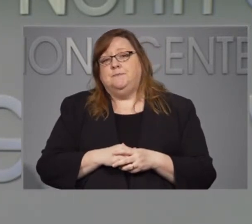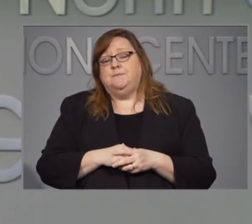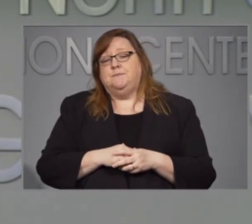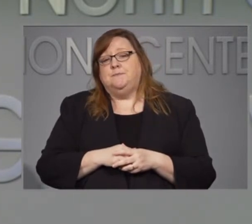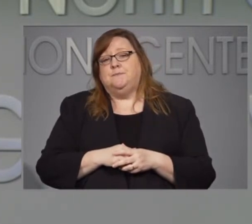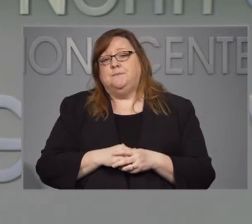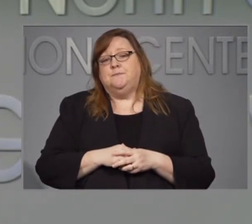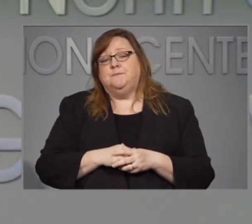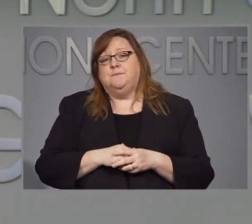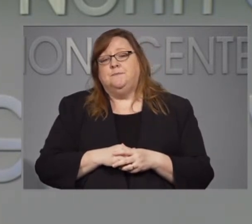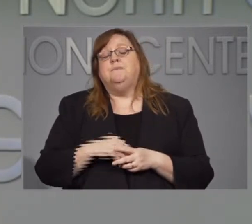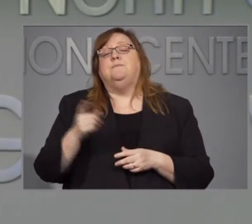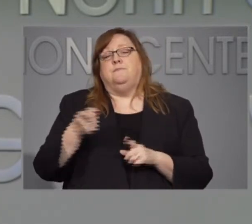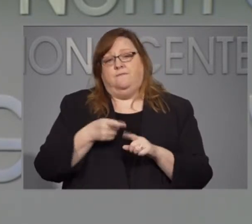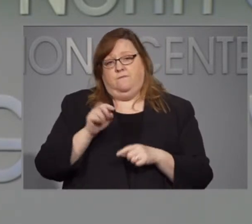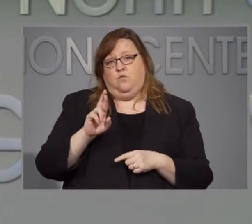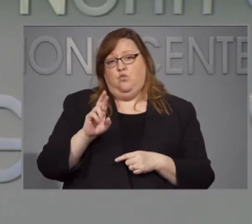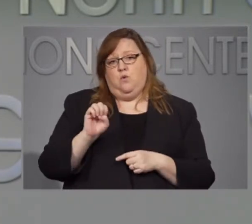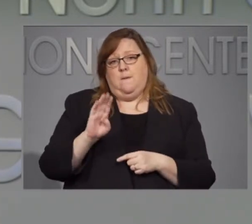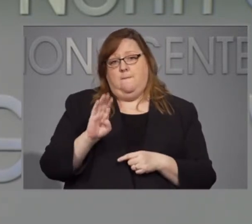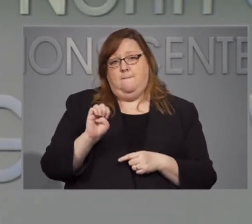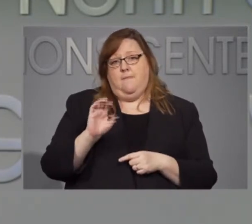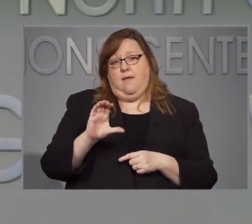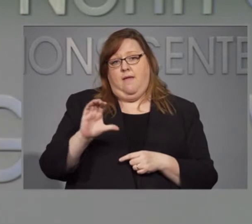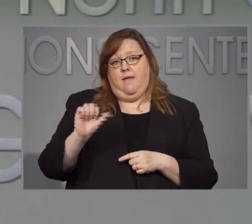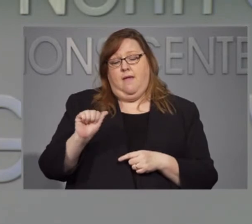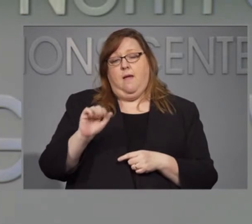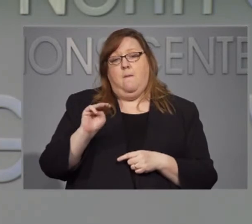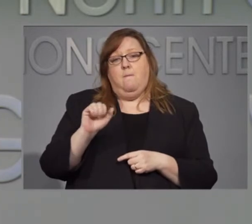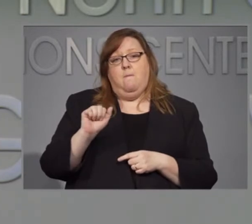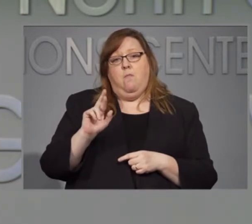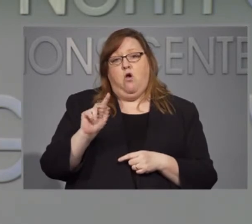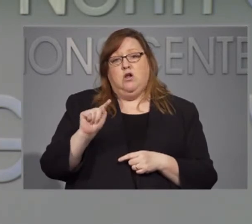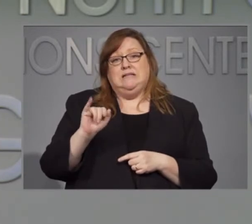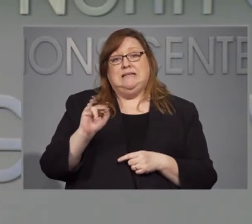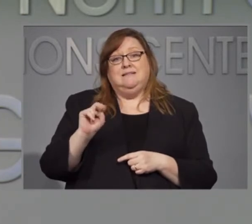Our next question is from Rebecca Martinez with WUNC.